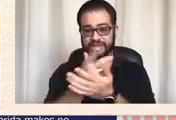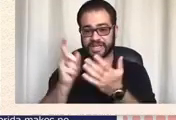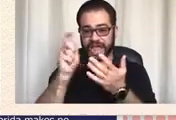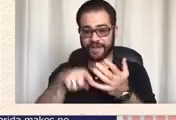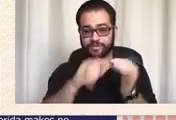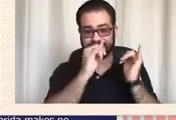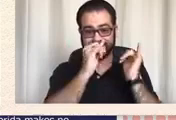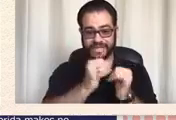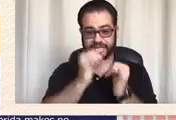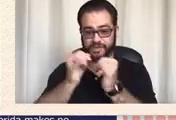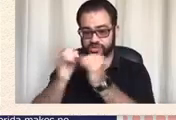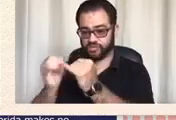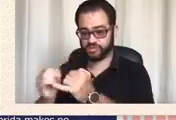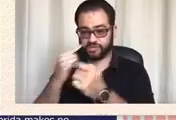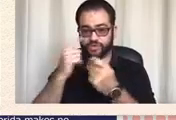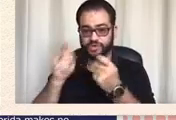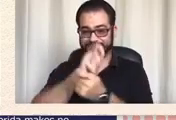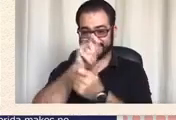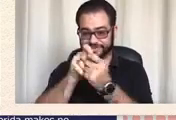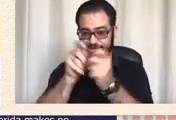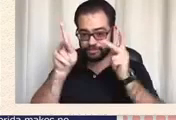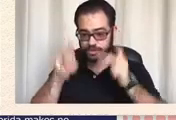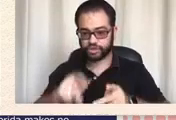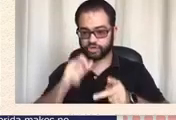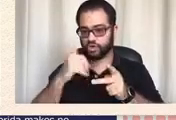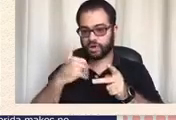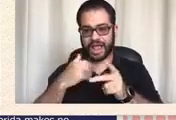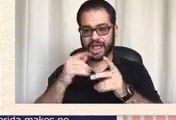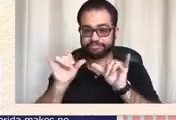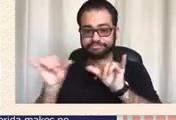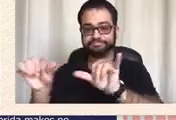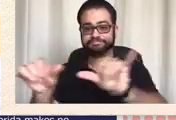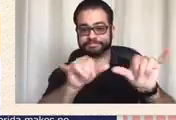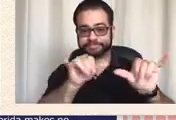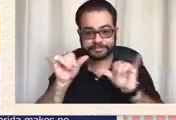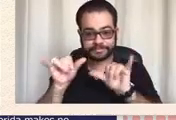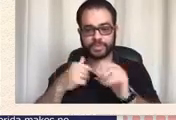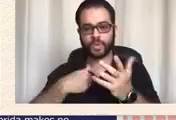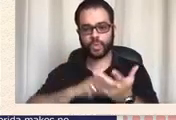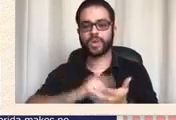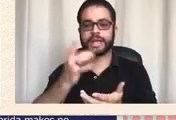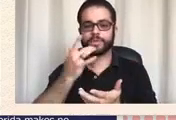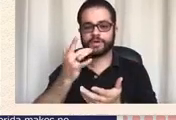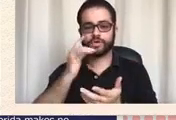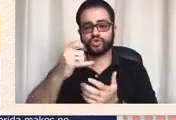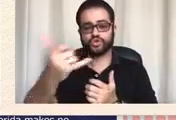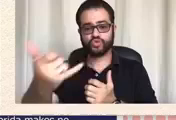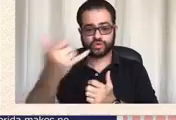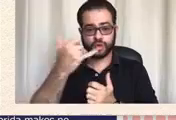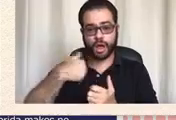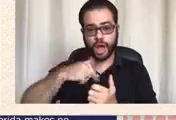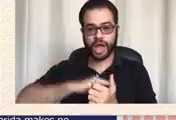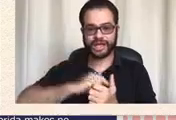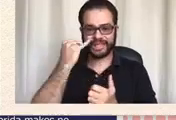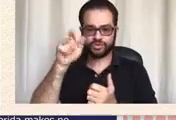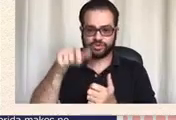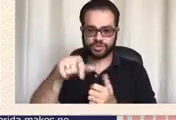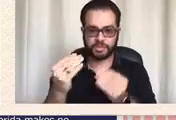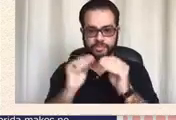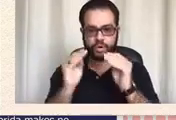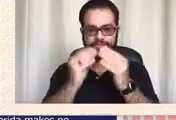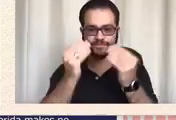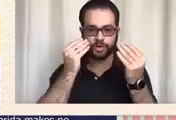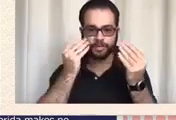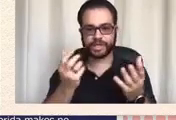the individual, there is no one size fits all. We prefer that you contact us if you need further information or assistance